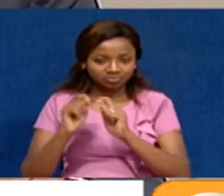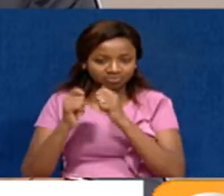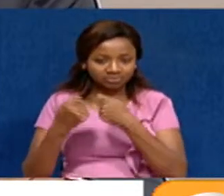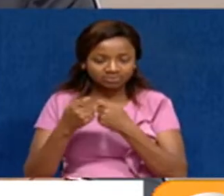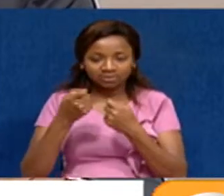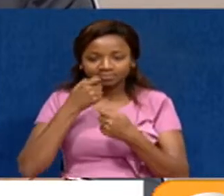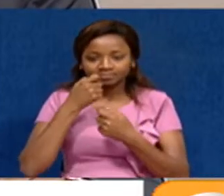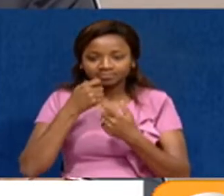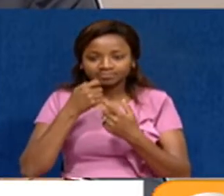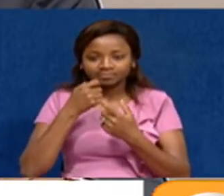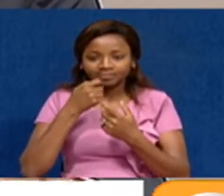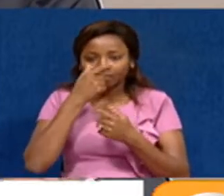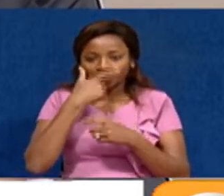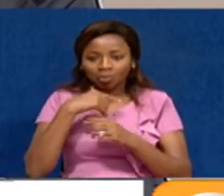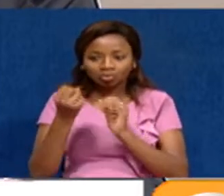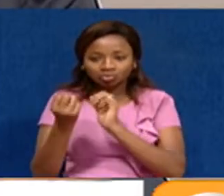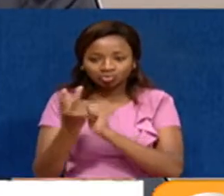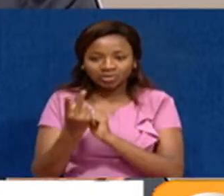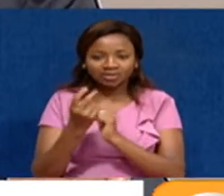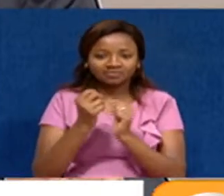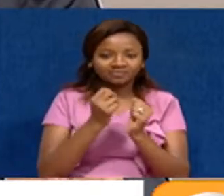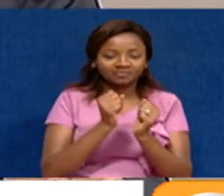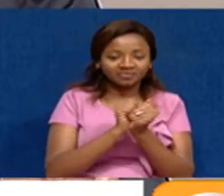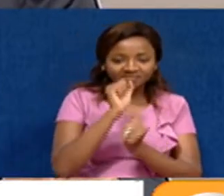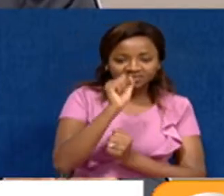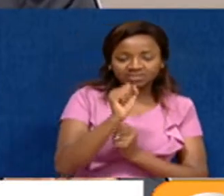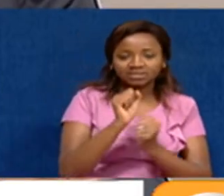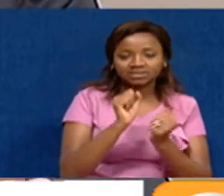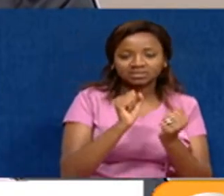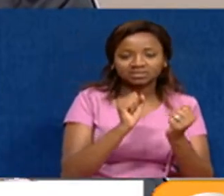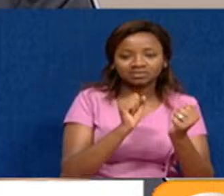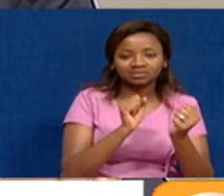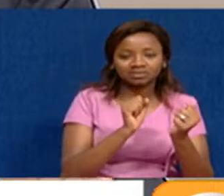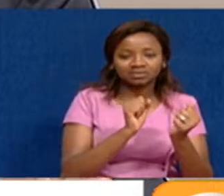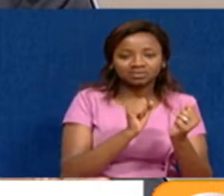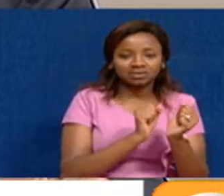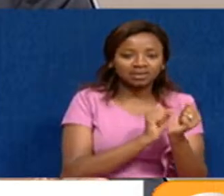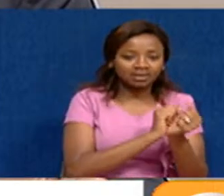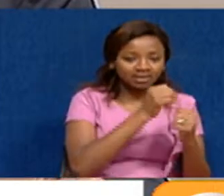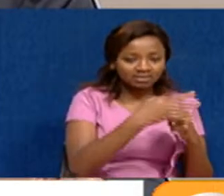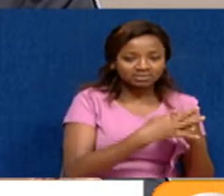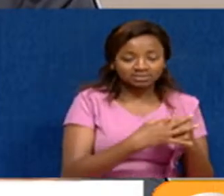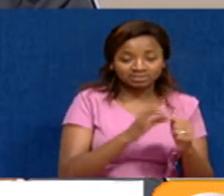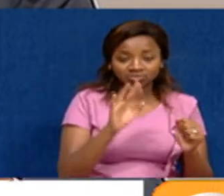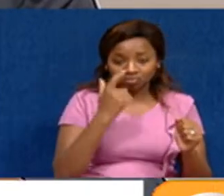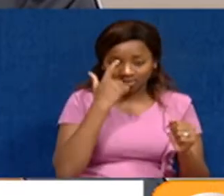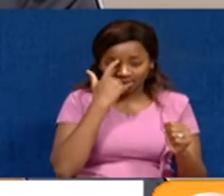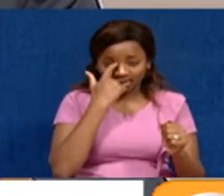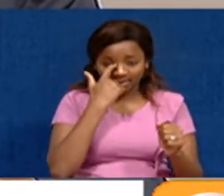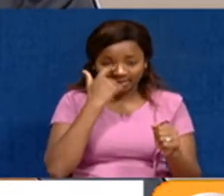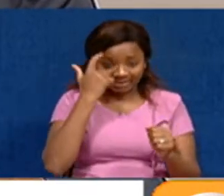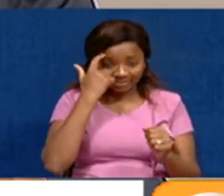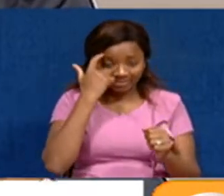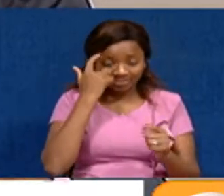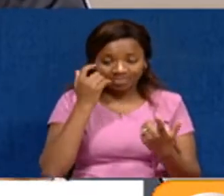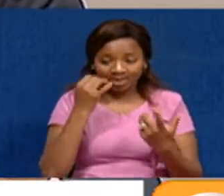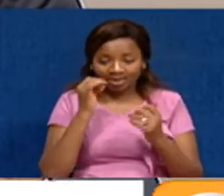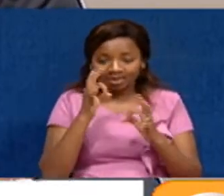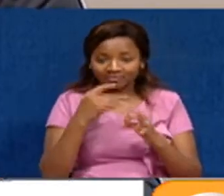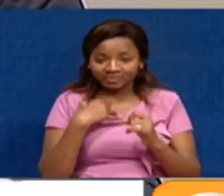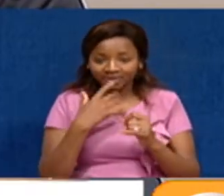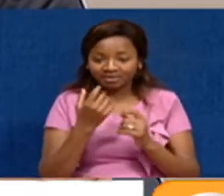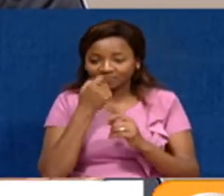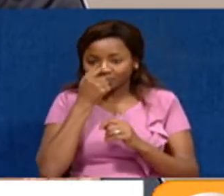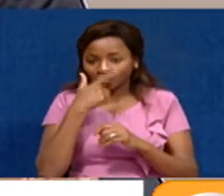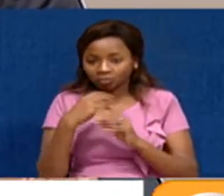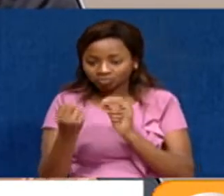23, you see. So give a situation, imagine that you have under 12 in all 47 counties. To give a good